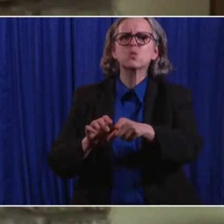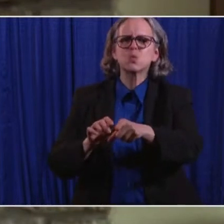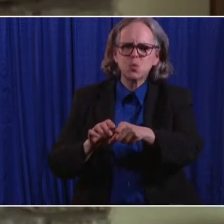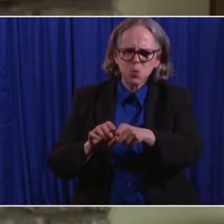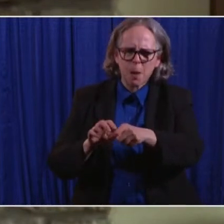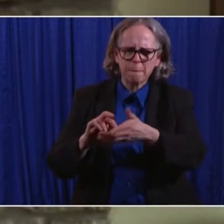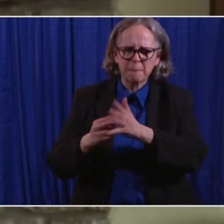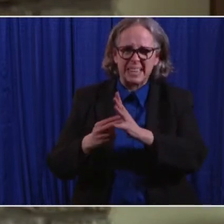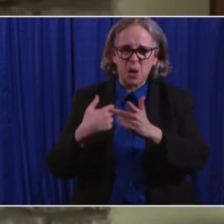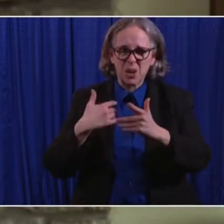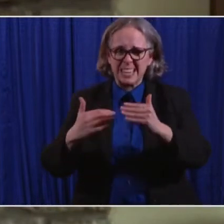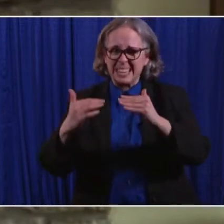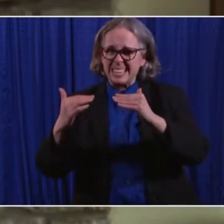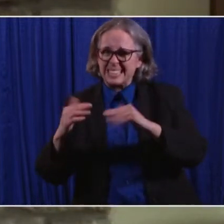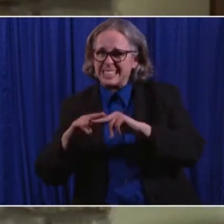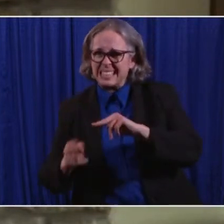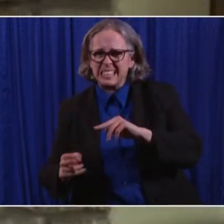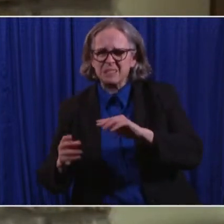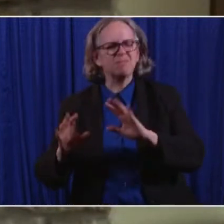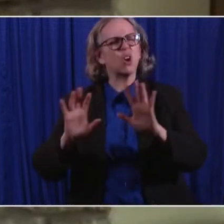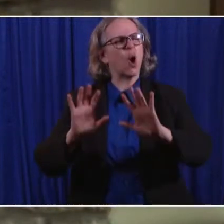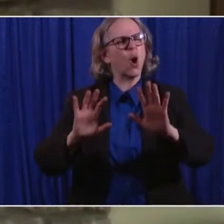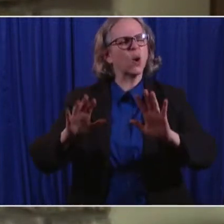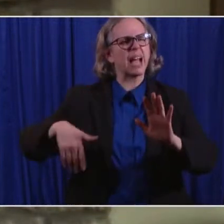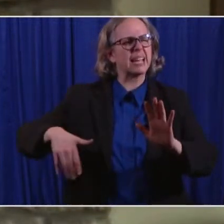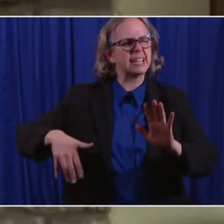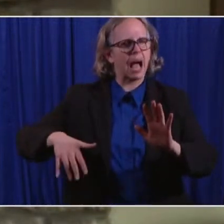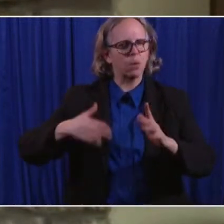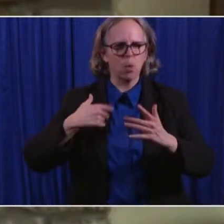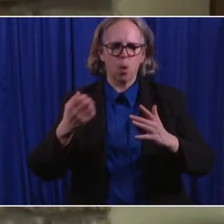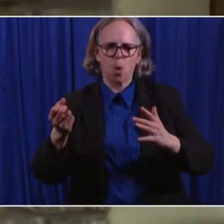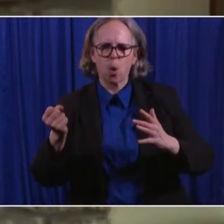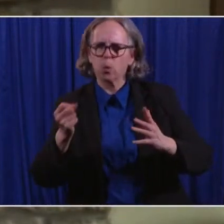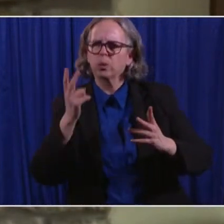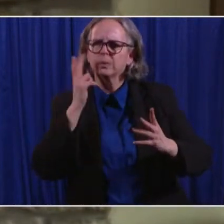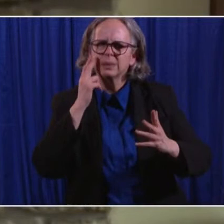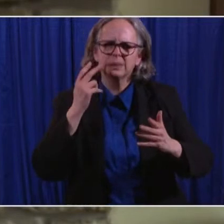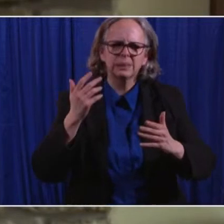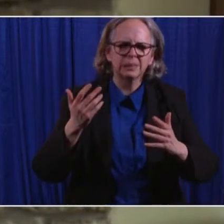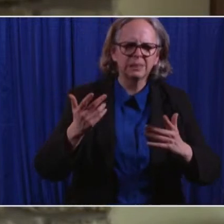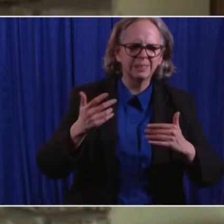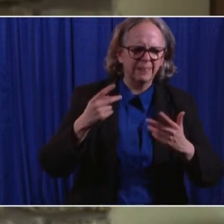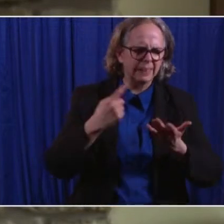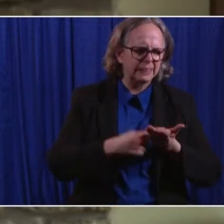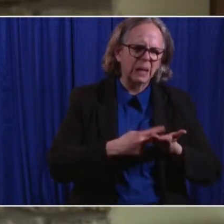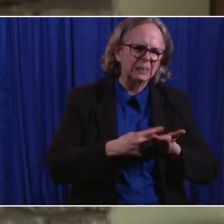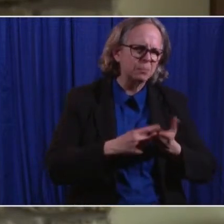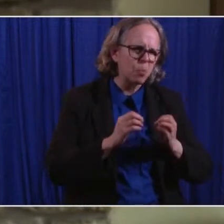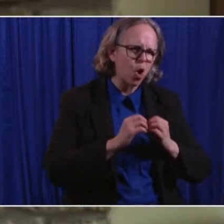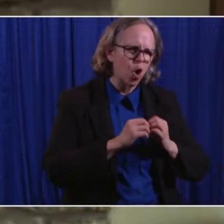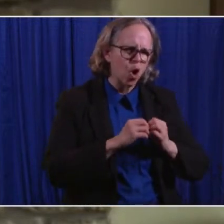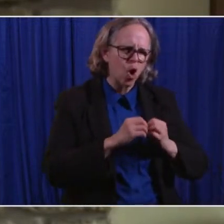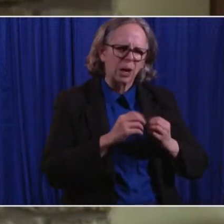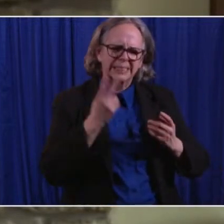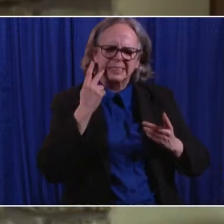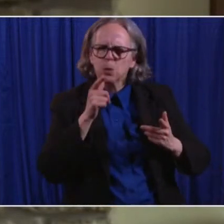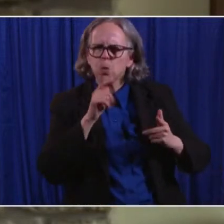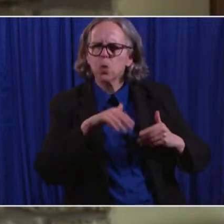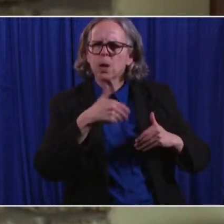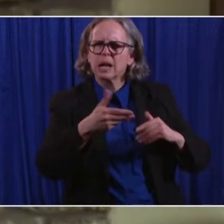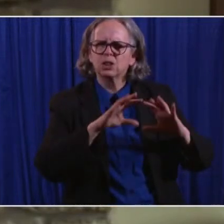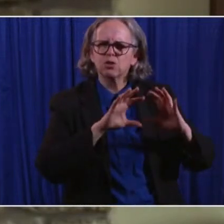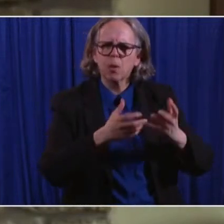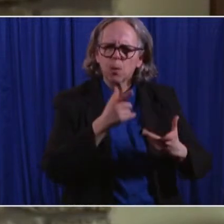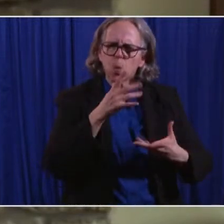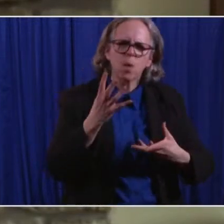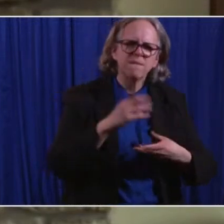another slot for a number of days, but we'll see how that works out. We are in the process of really looking at this from what